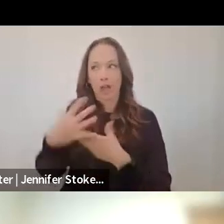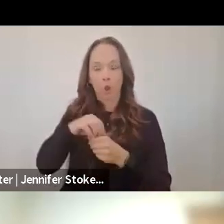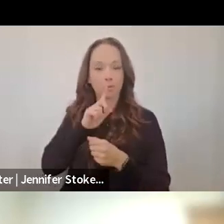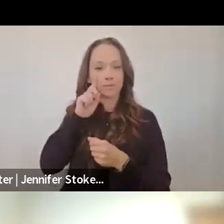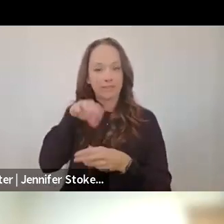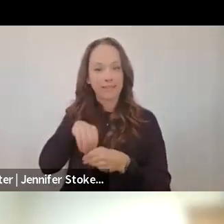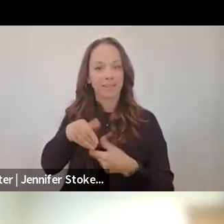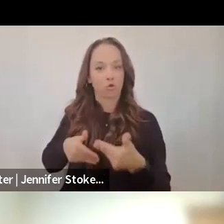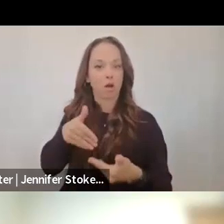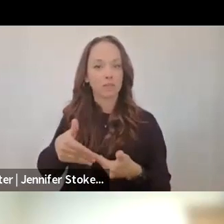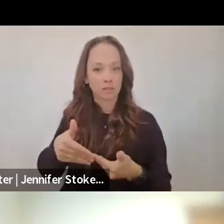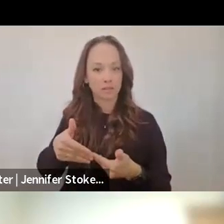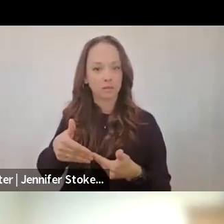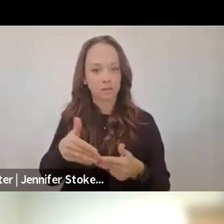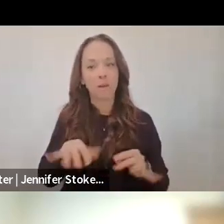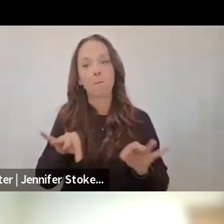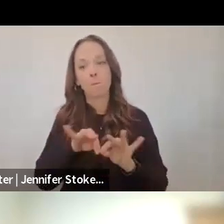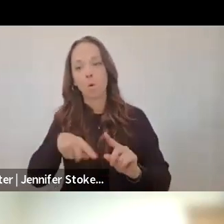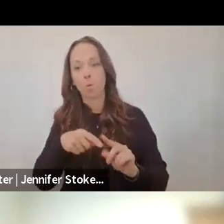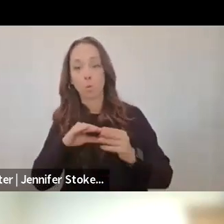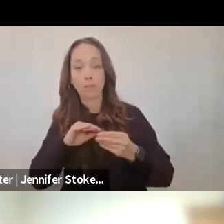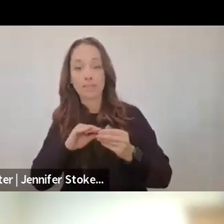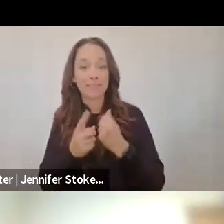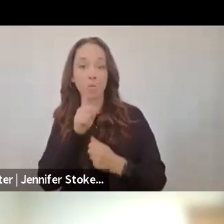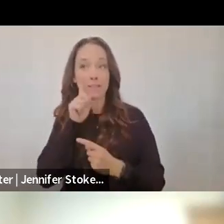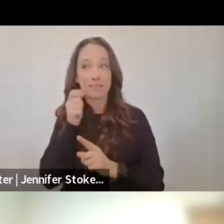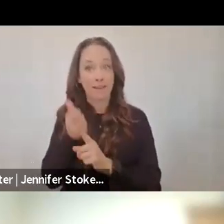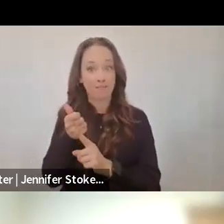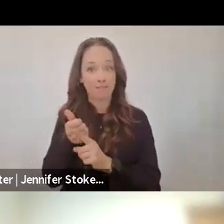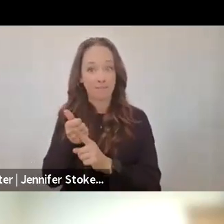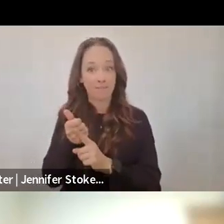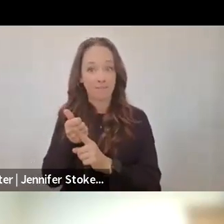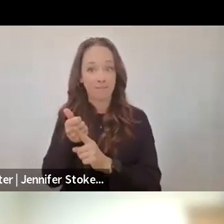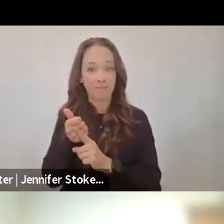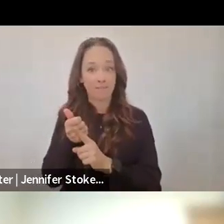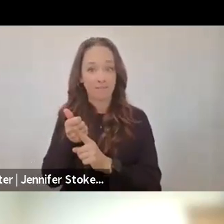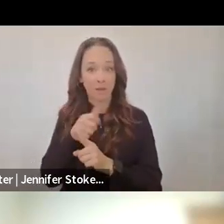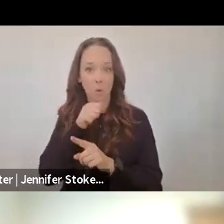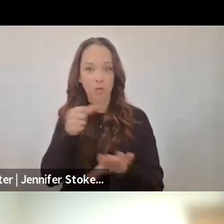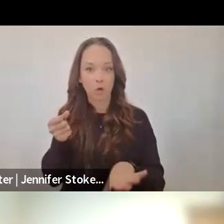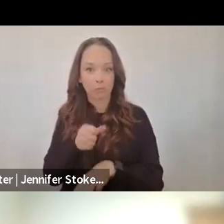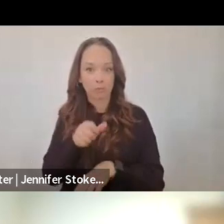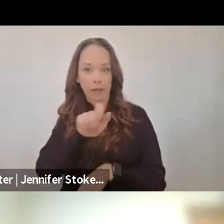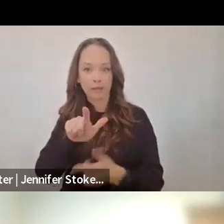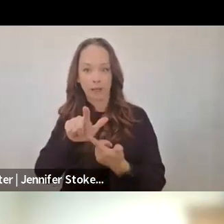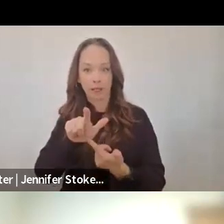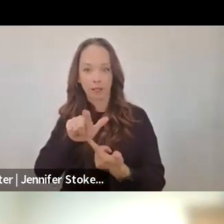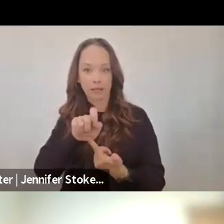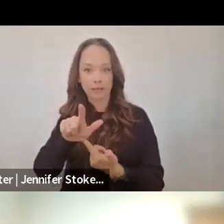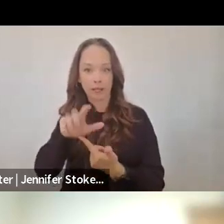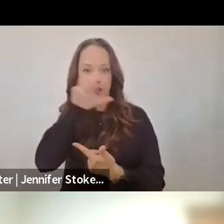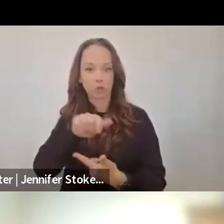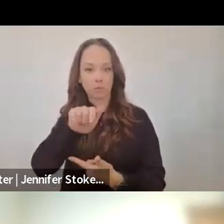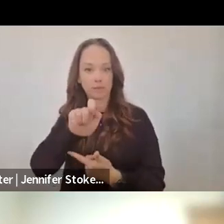process. It's important that when we say somebody is deaf, that we don't just get an American Sign Language interpreter for them. So there has to